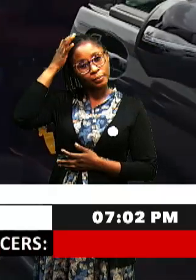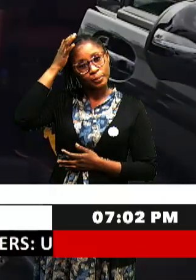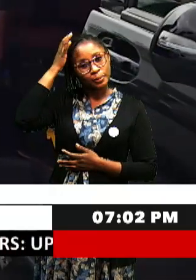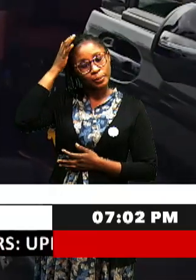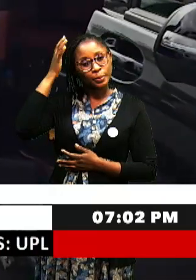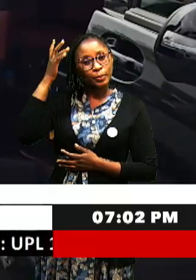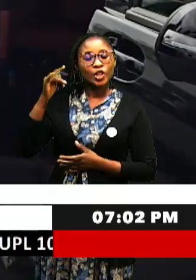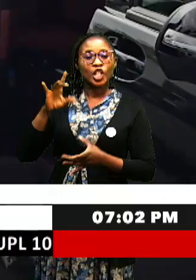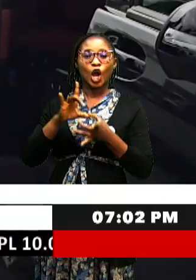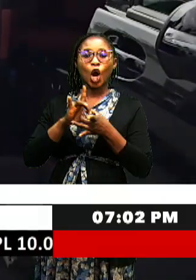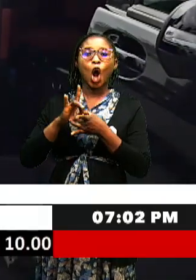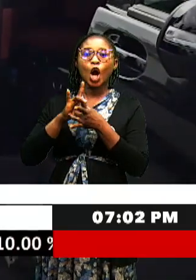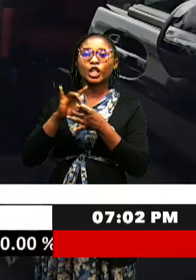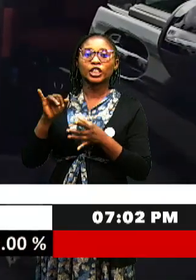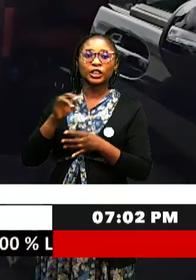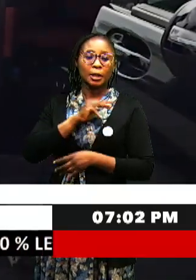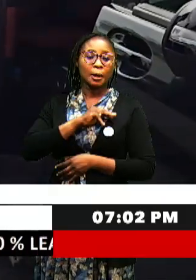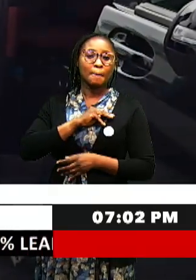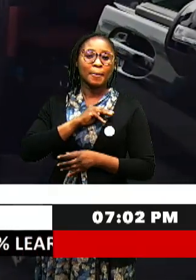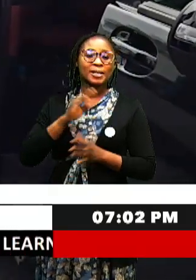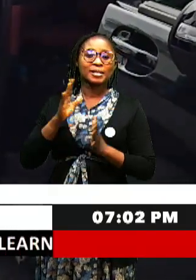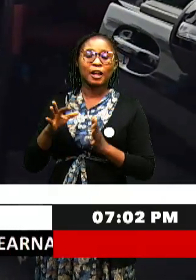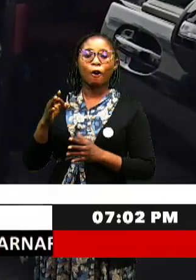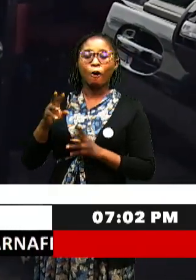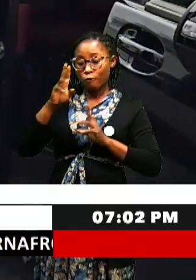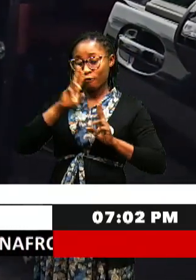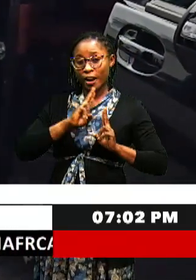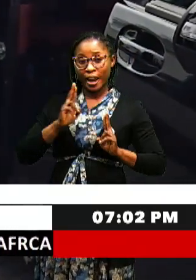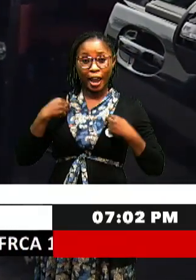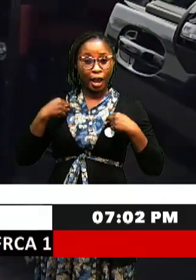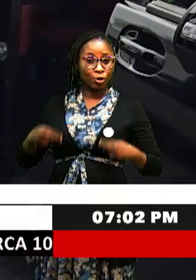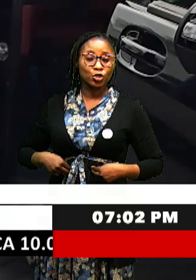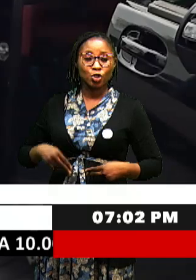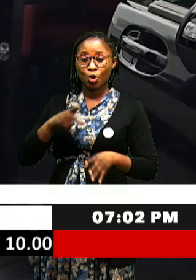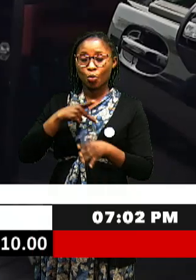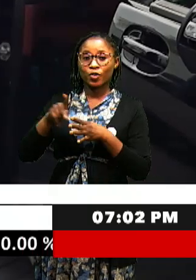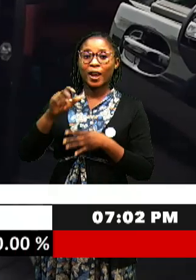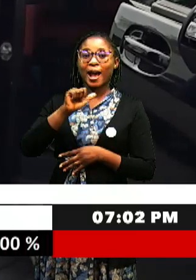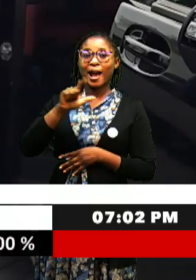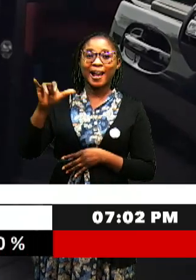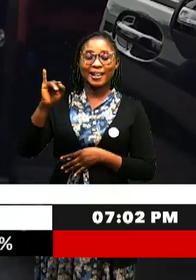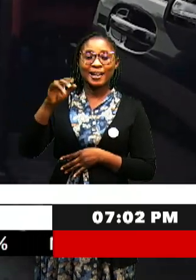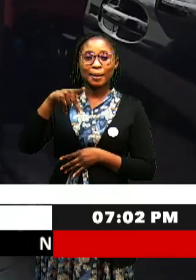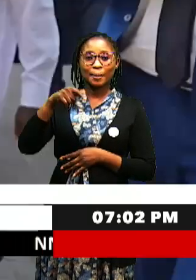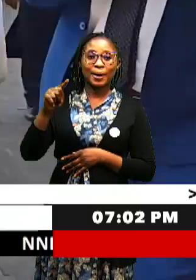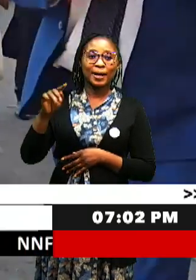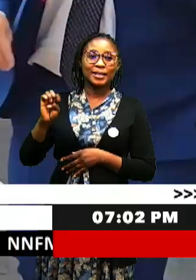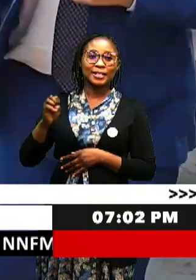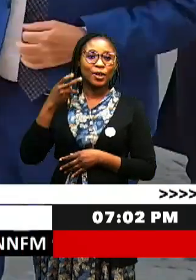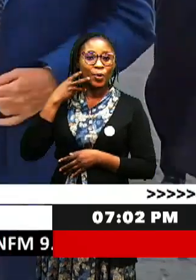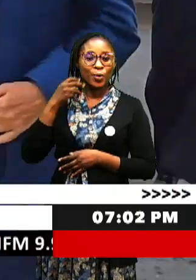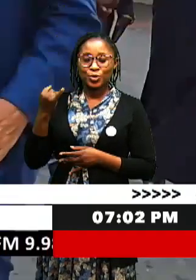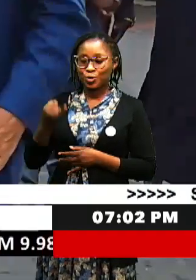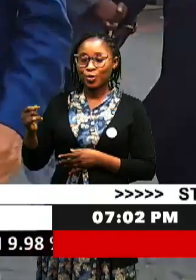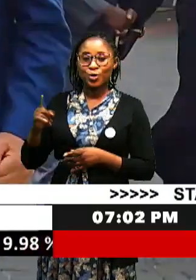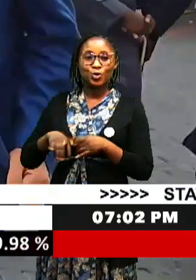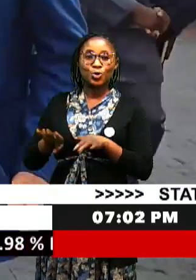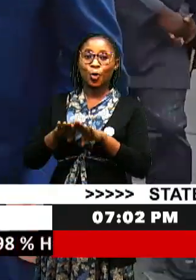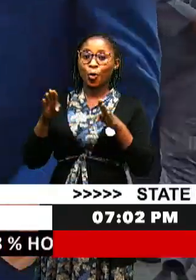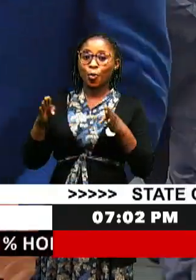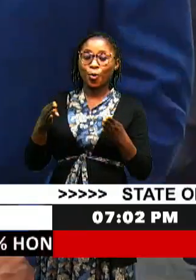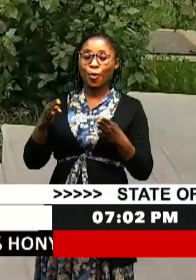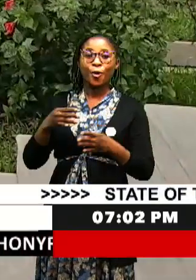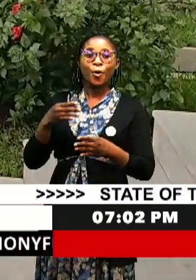The coordinating Minister of Health and Social Welfare, Professor Ali Pate, was instrumental to opening the gates